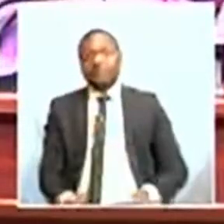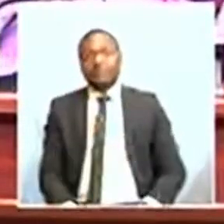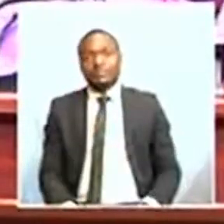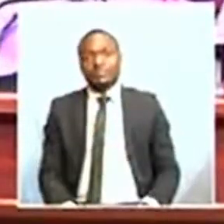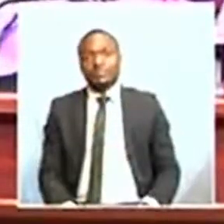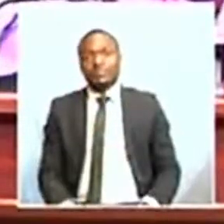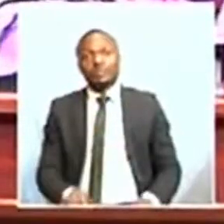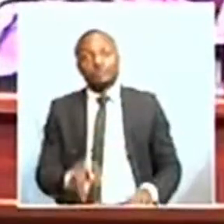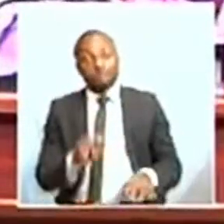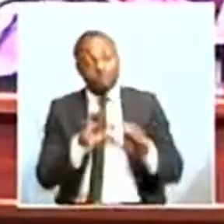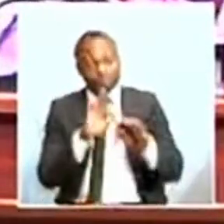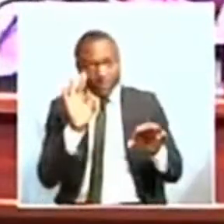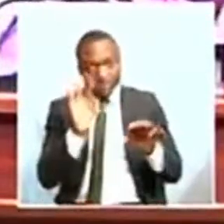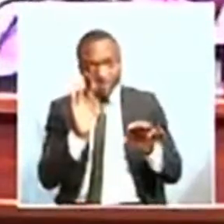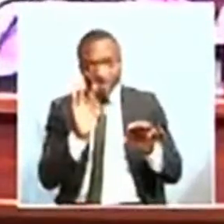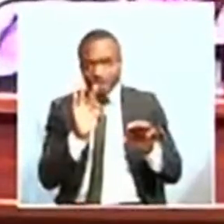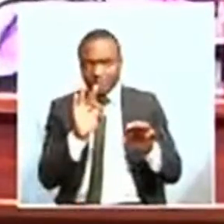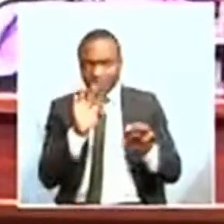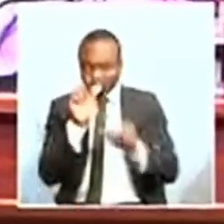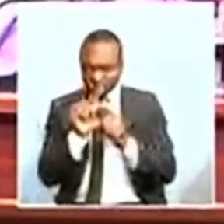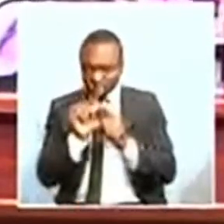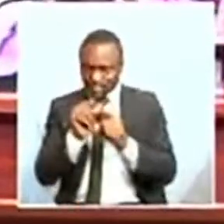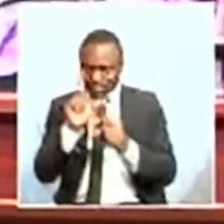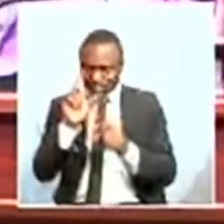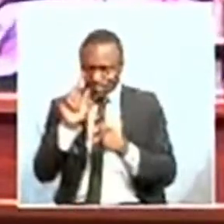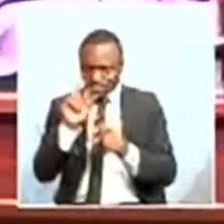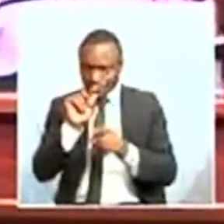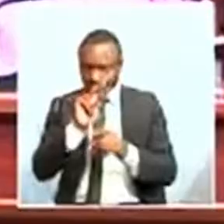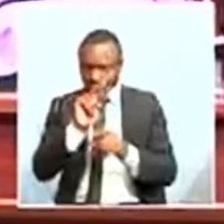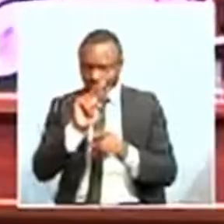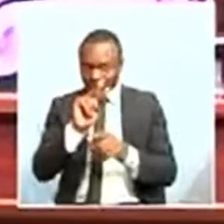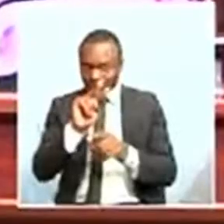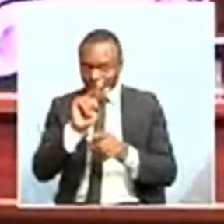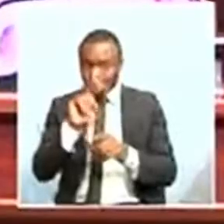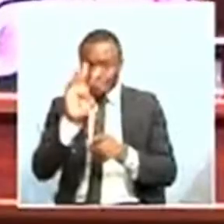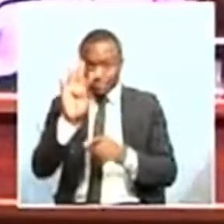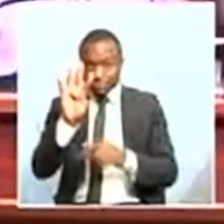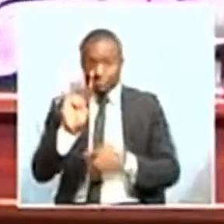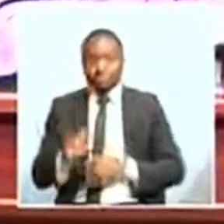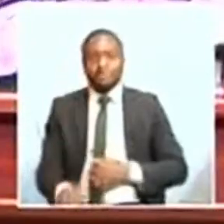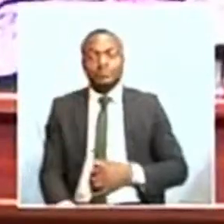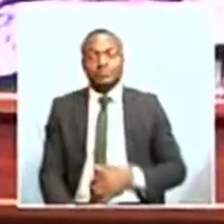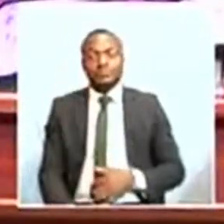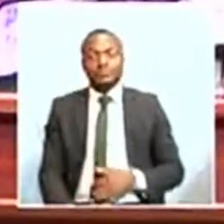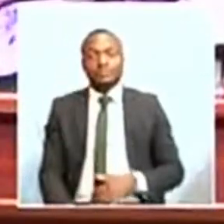was confirmed on December 26, 2024.